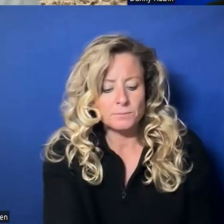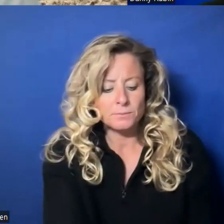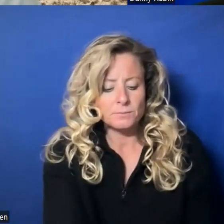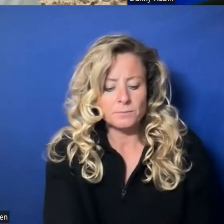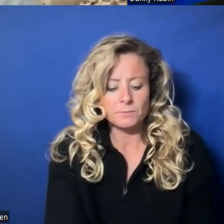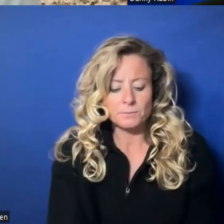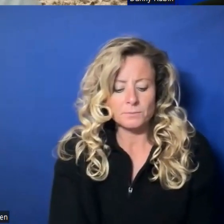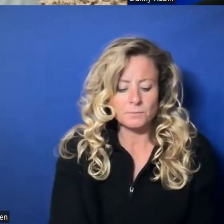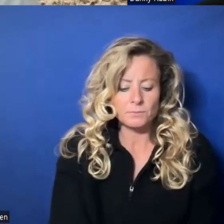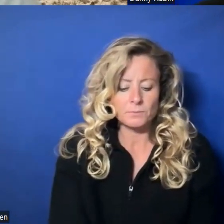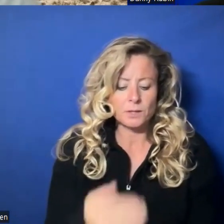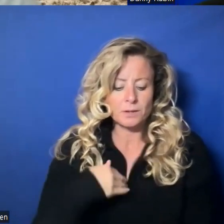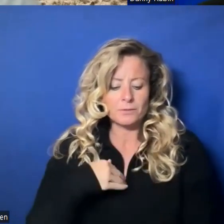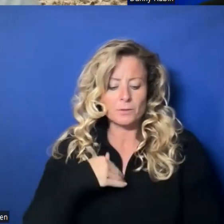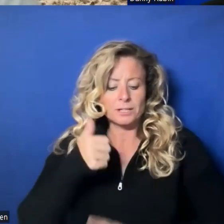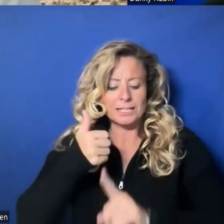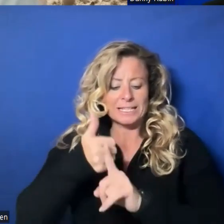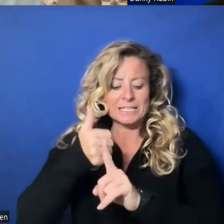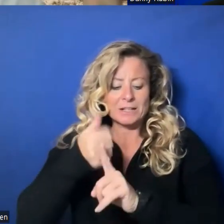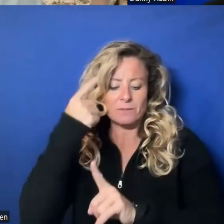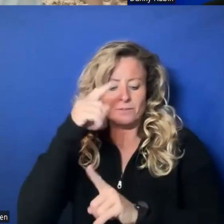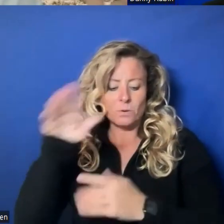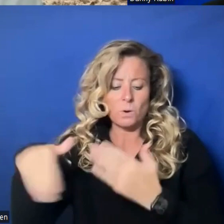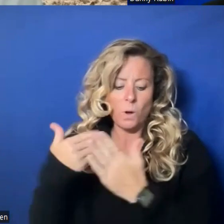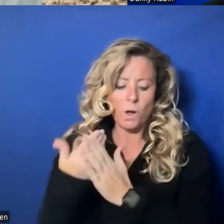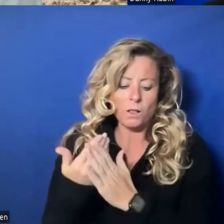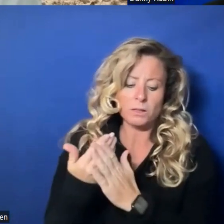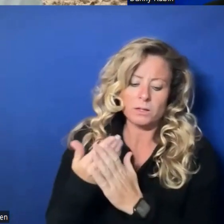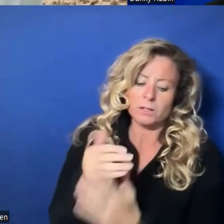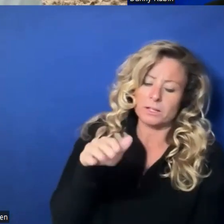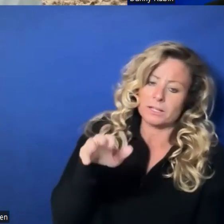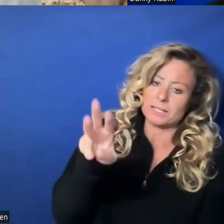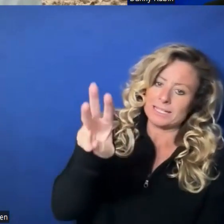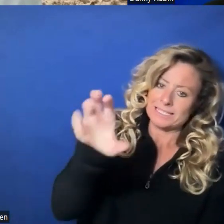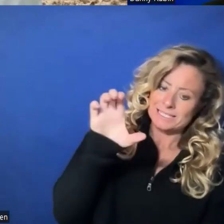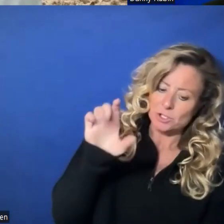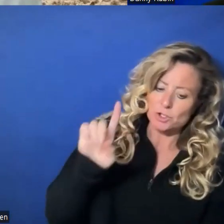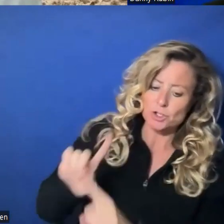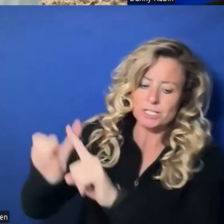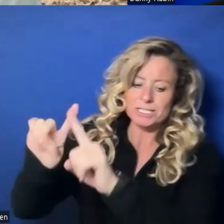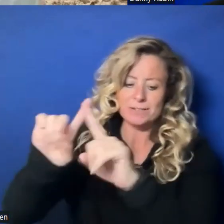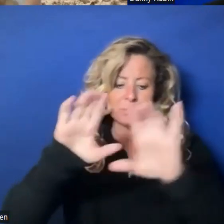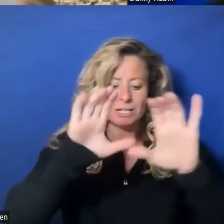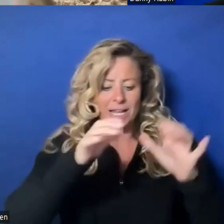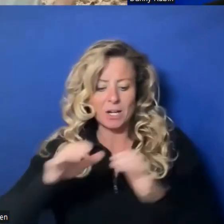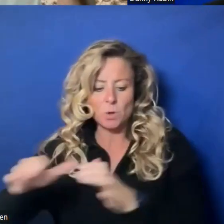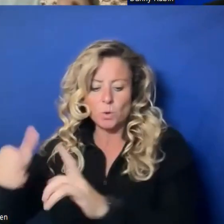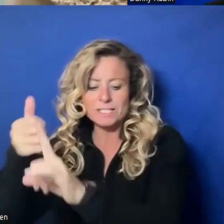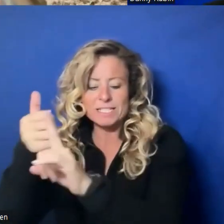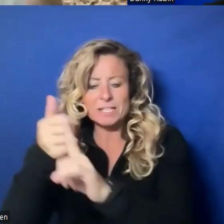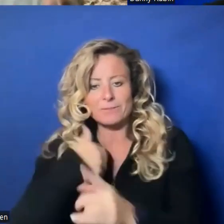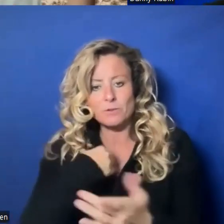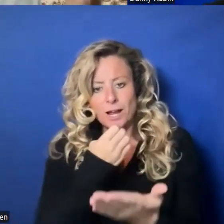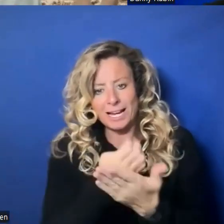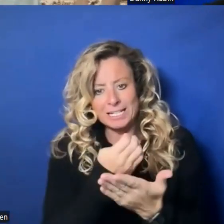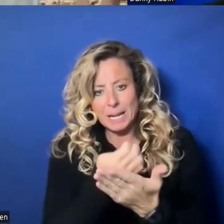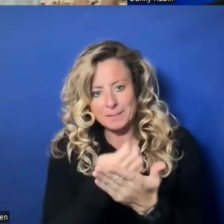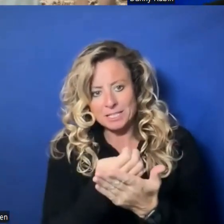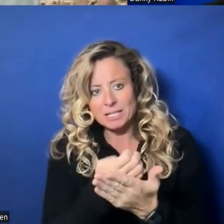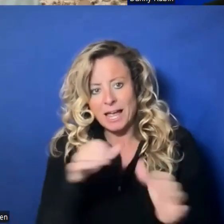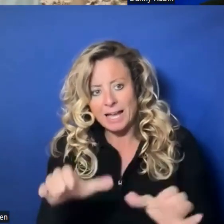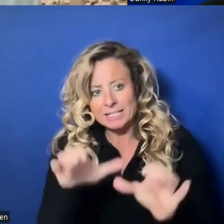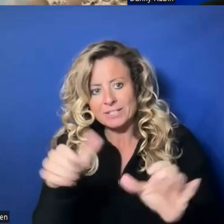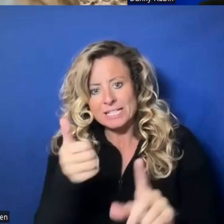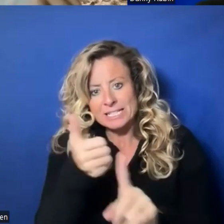standard published by the United Nations, there's 600 different categories for economical